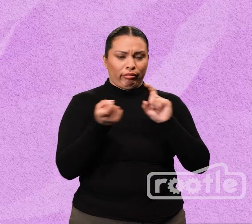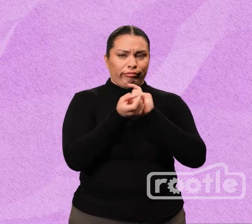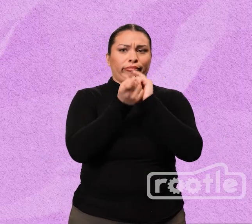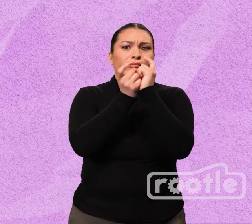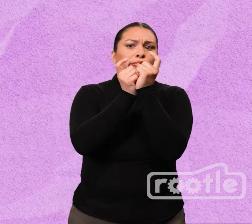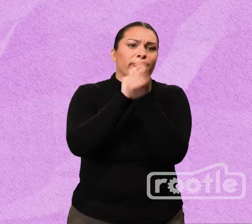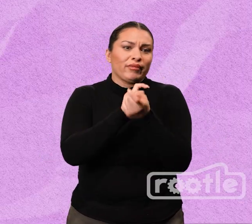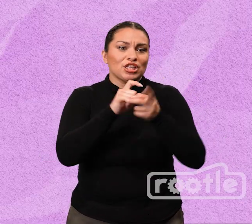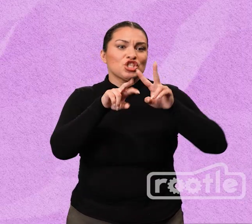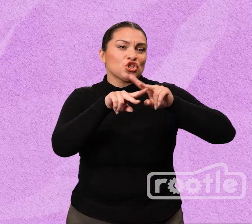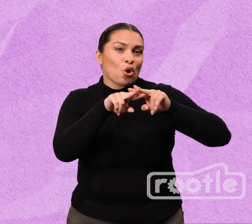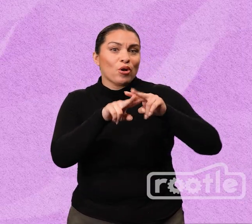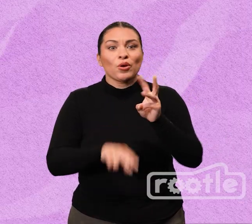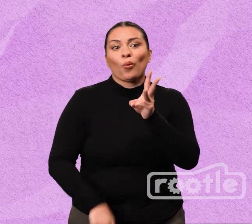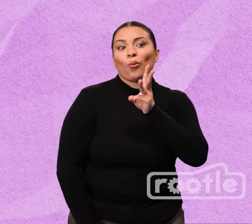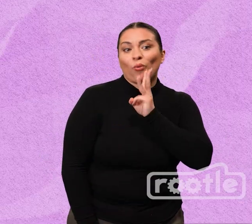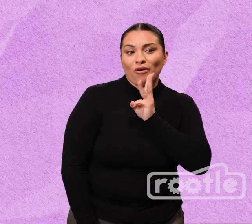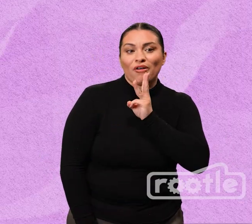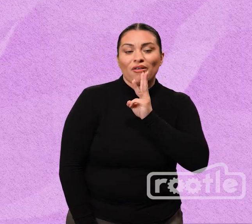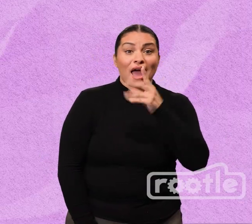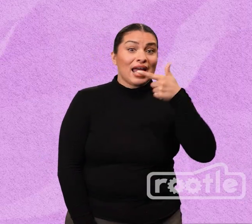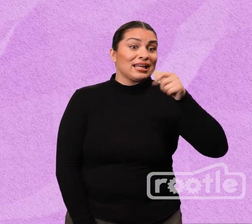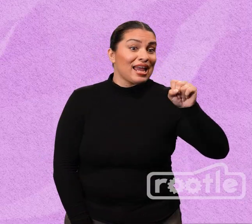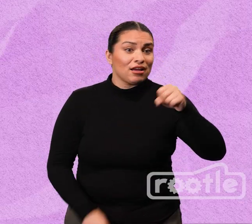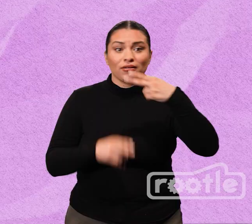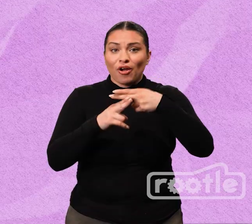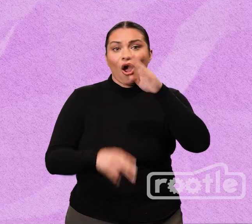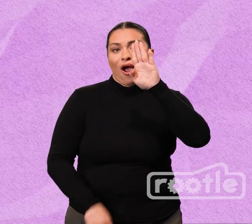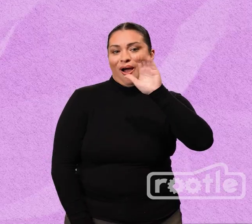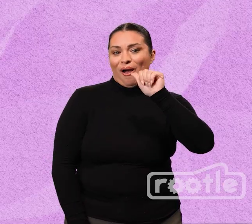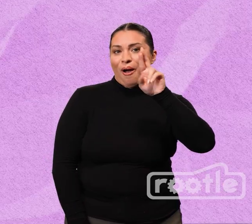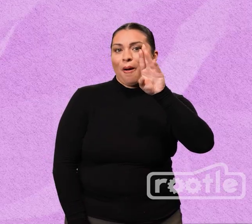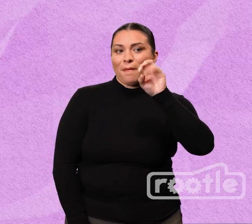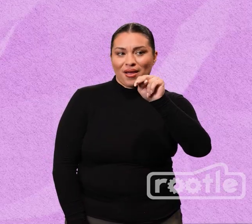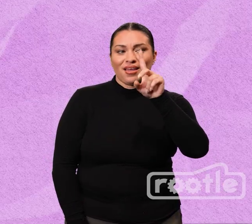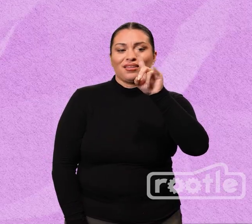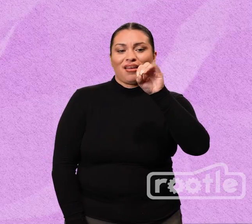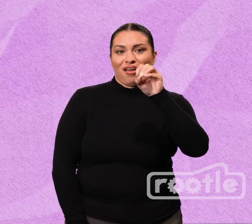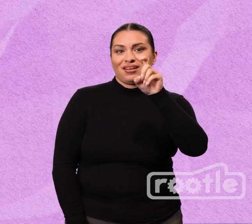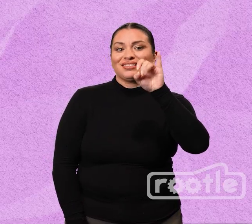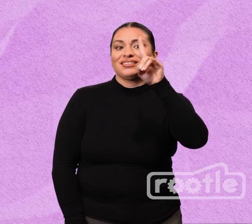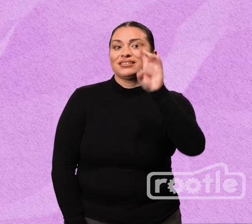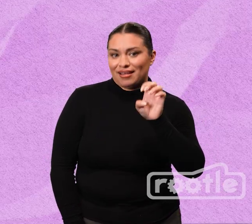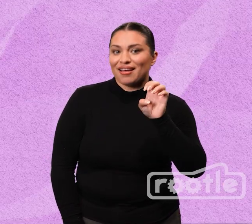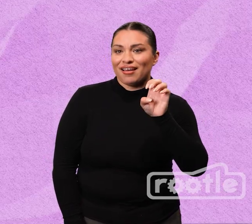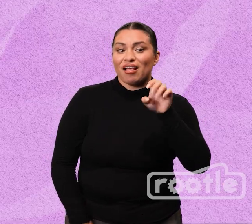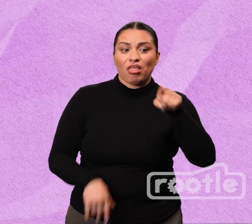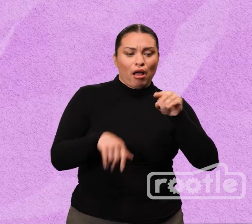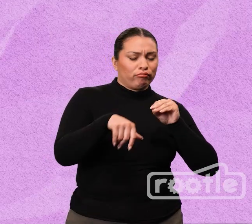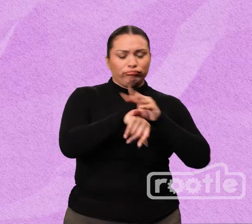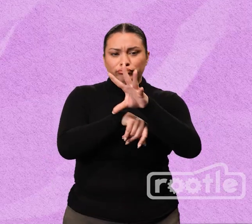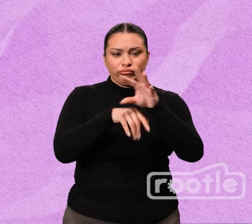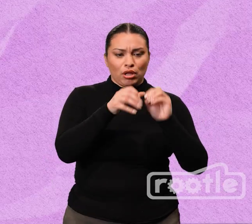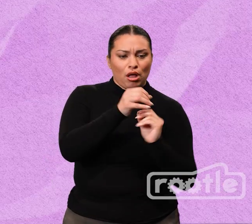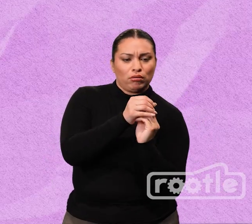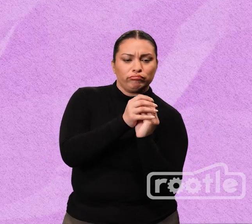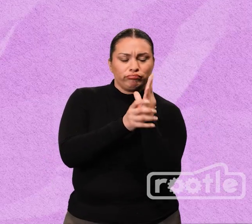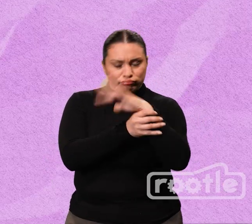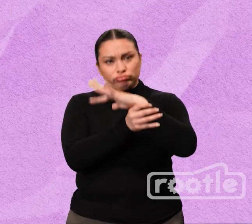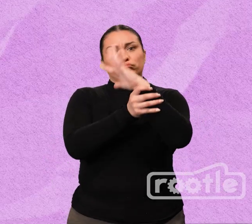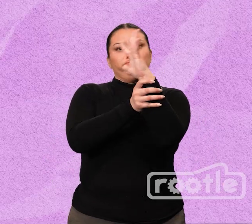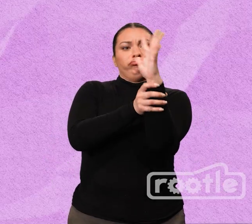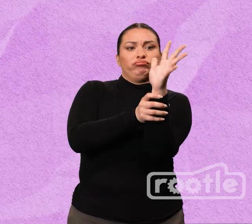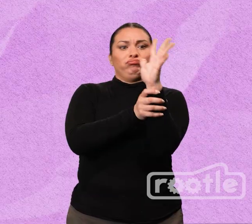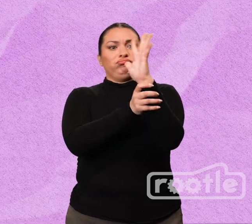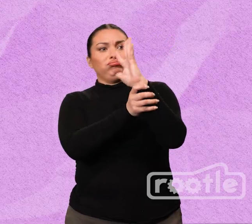and transformed into salt and water and a gas called carbon dioxide. Is that what made the glove inflate? Yup.